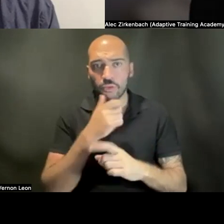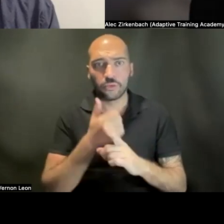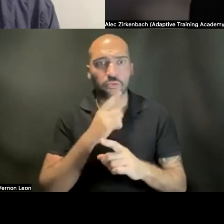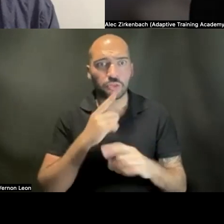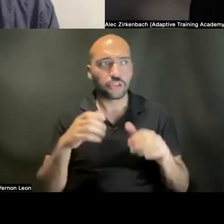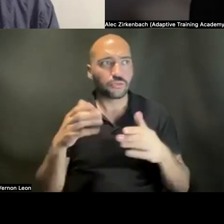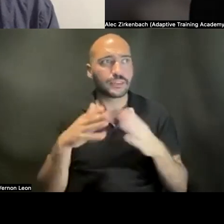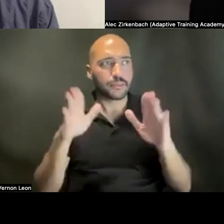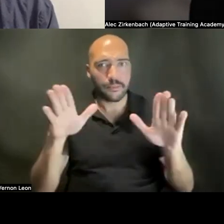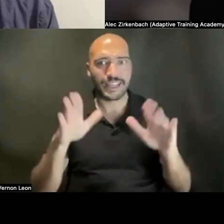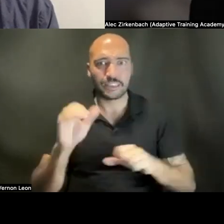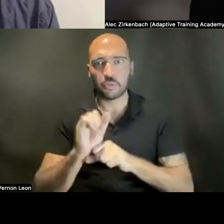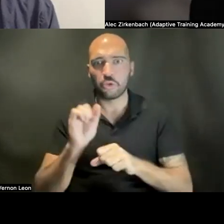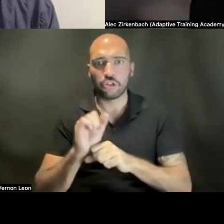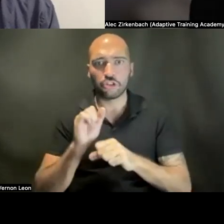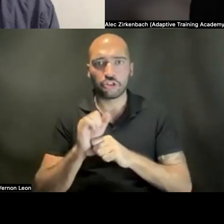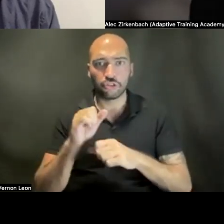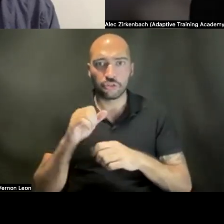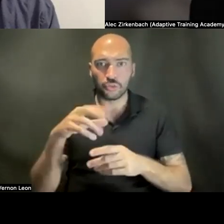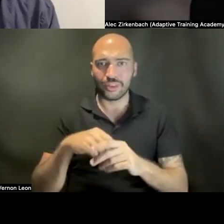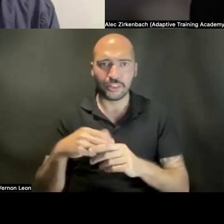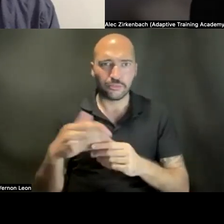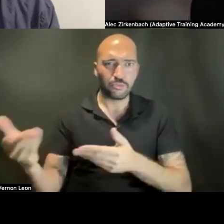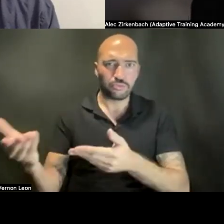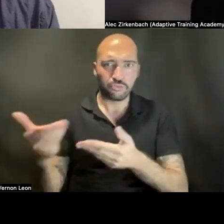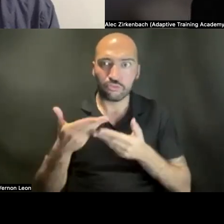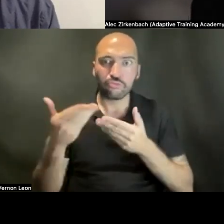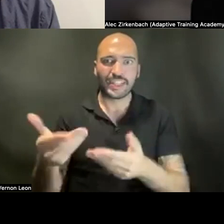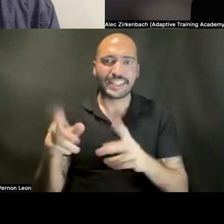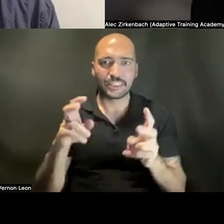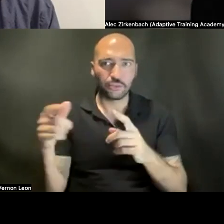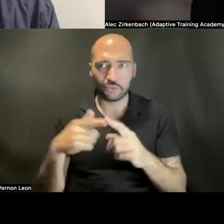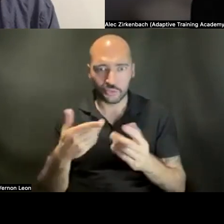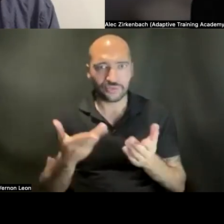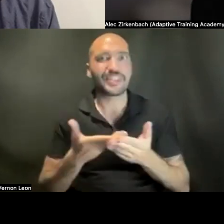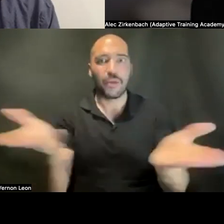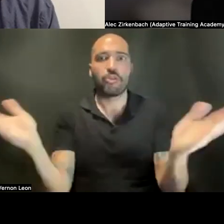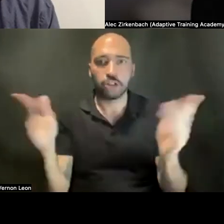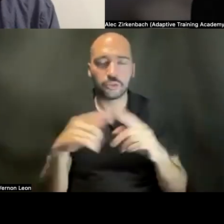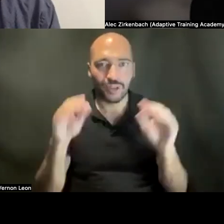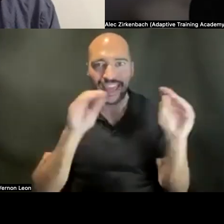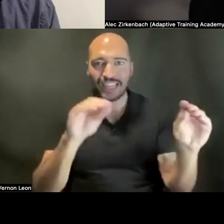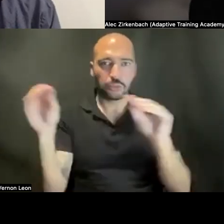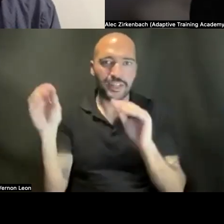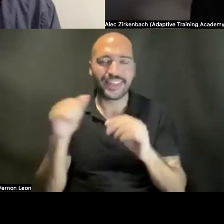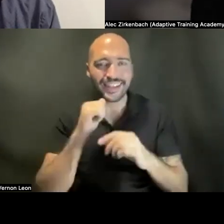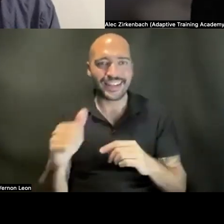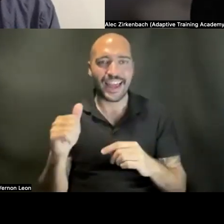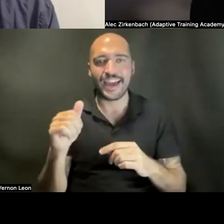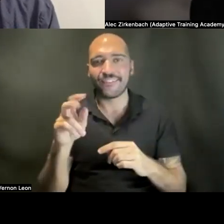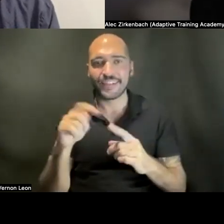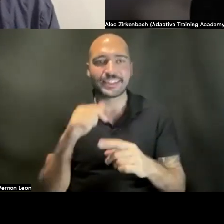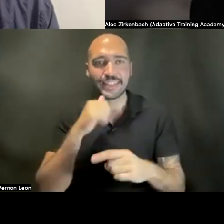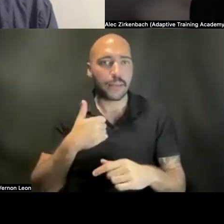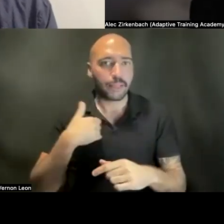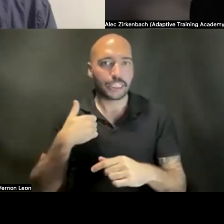some amazing work in bringing these issues to the forefront, in educating the non-veteran and non-military public